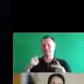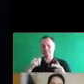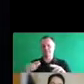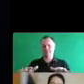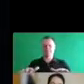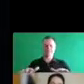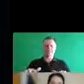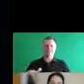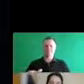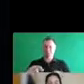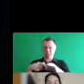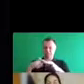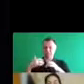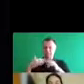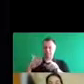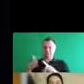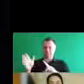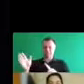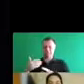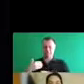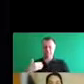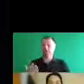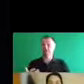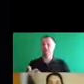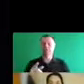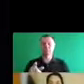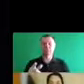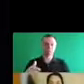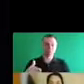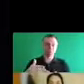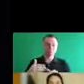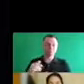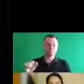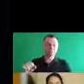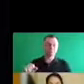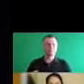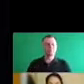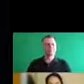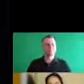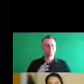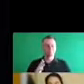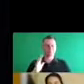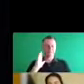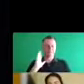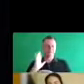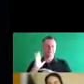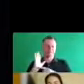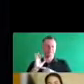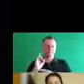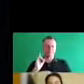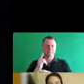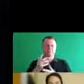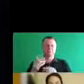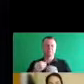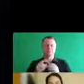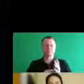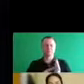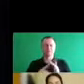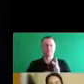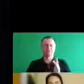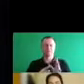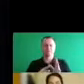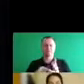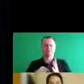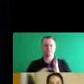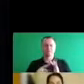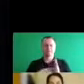I'm not sure if I've answered your question, but no, you haven't. And it's really interesting. Last week I spoke with Layla Stevens, one of the other artists, and